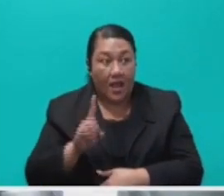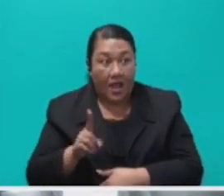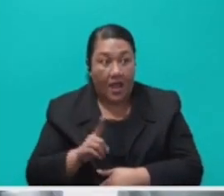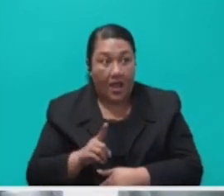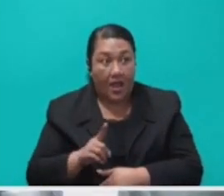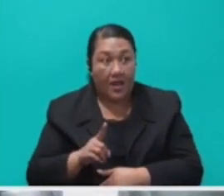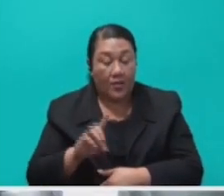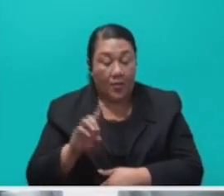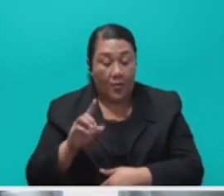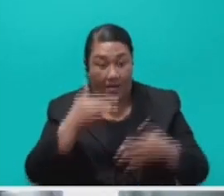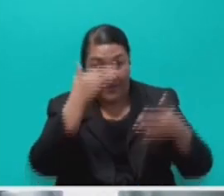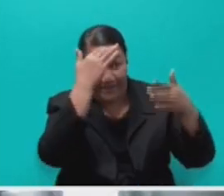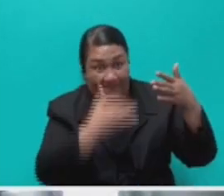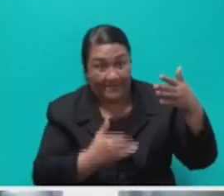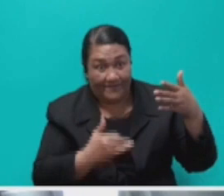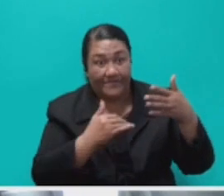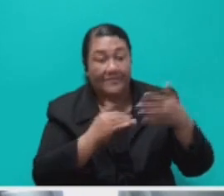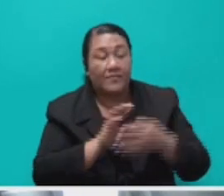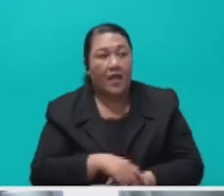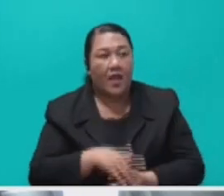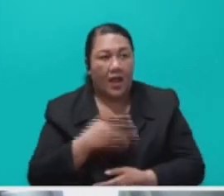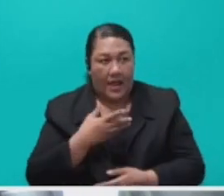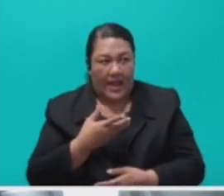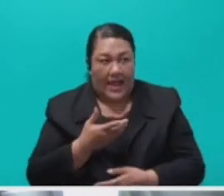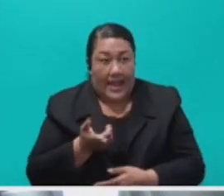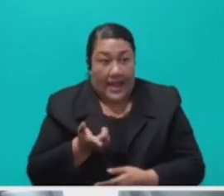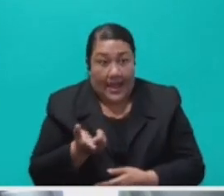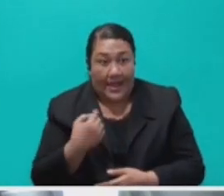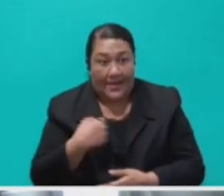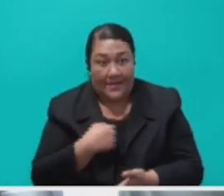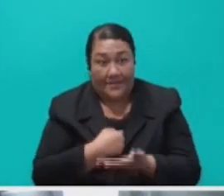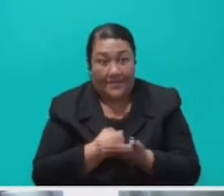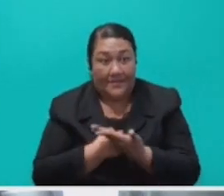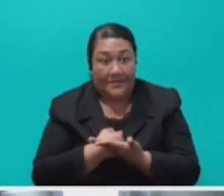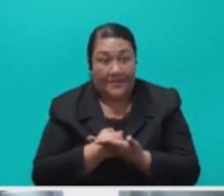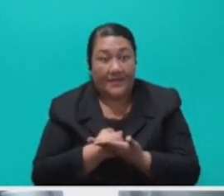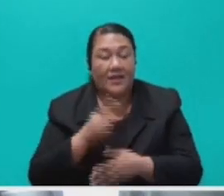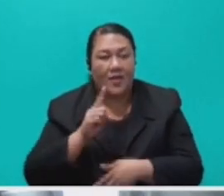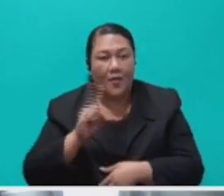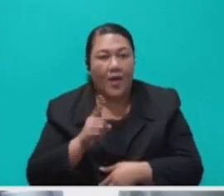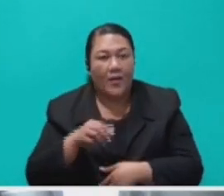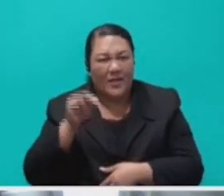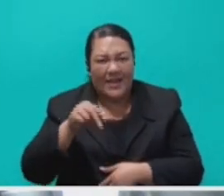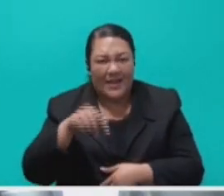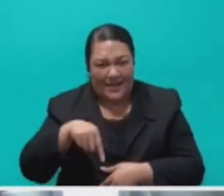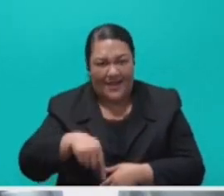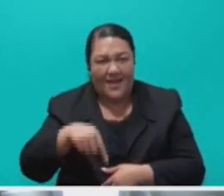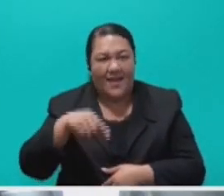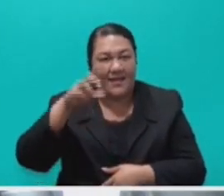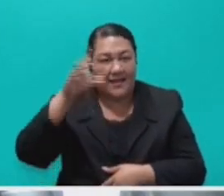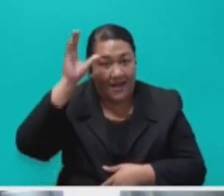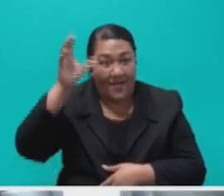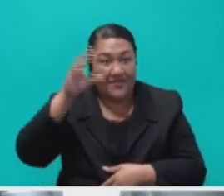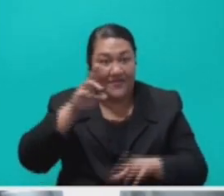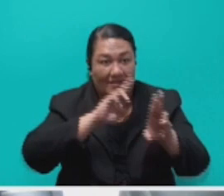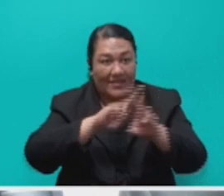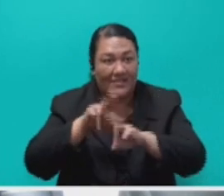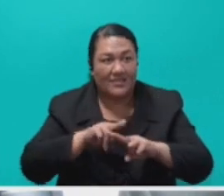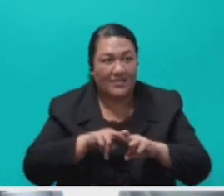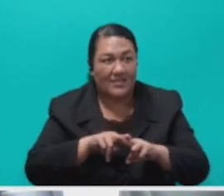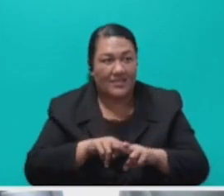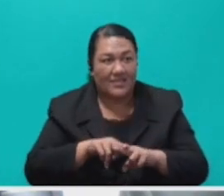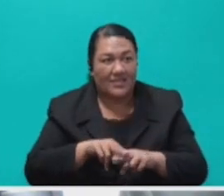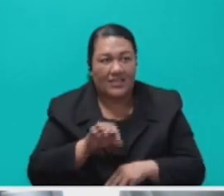me iterate that what we need in this country is not Truth